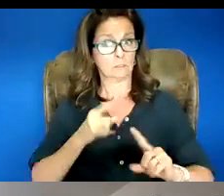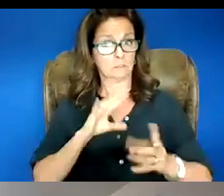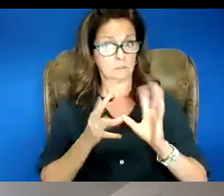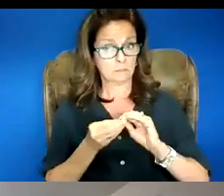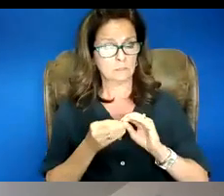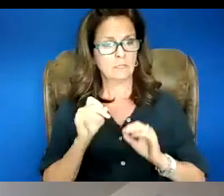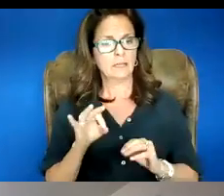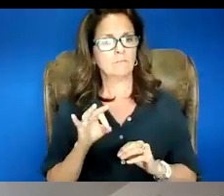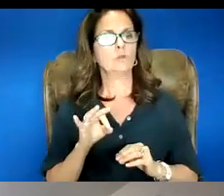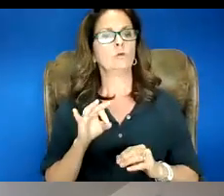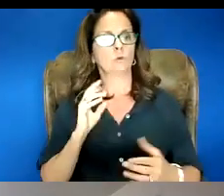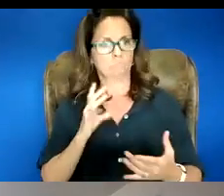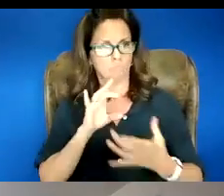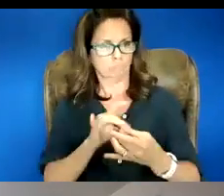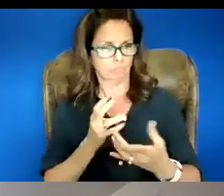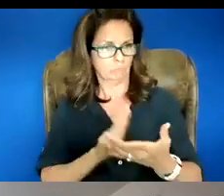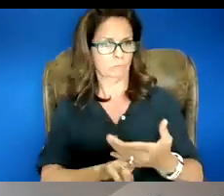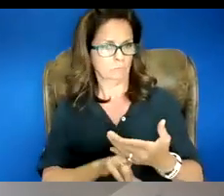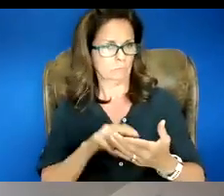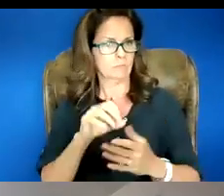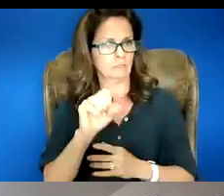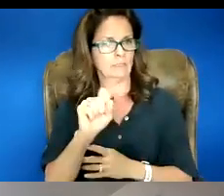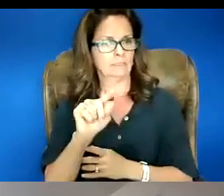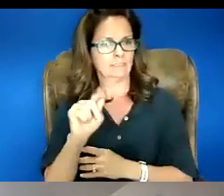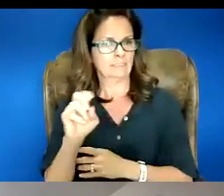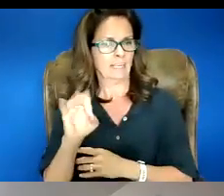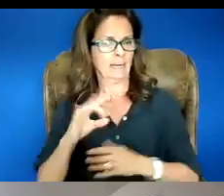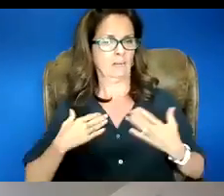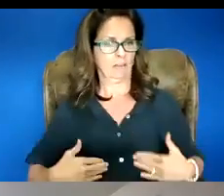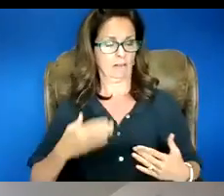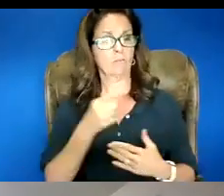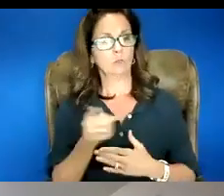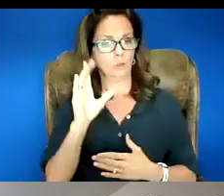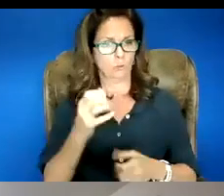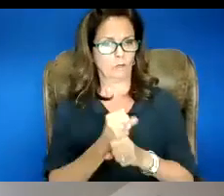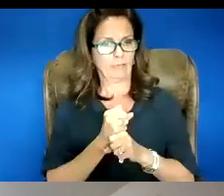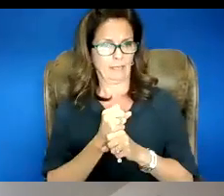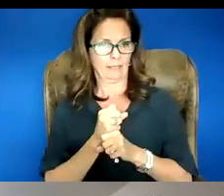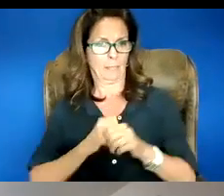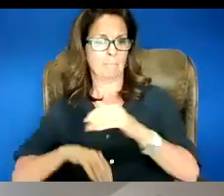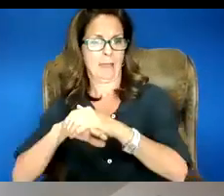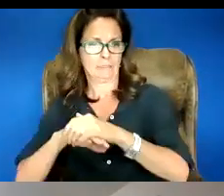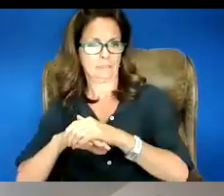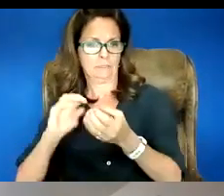health, you'll get the maximum Motivate Me points for that year. And then when you complete state of health, you'll get the